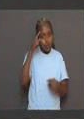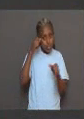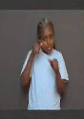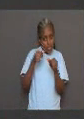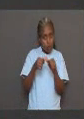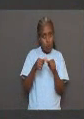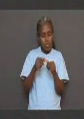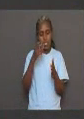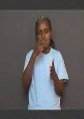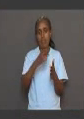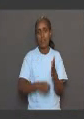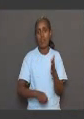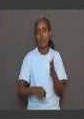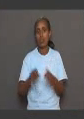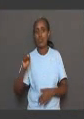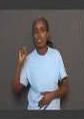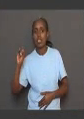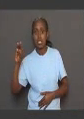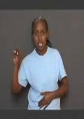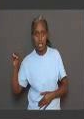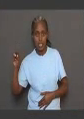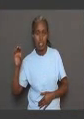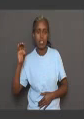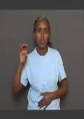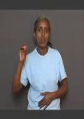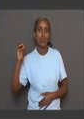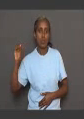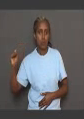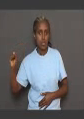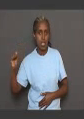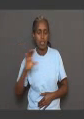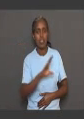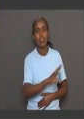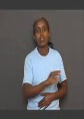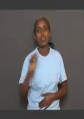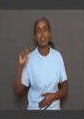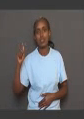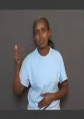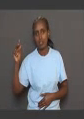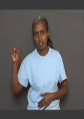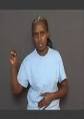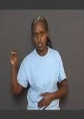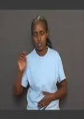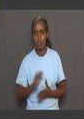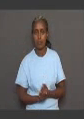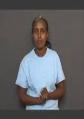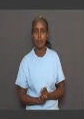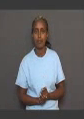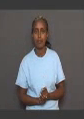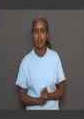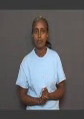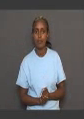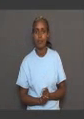should recall the values for sine, cosine, and tangent.